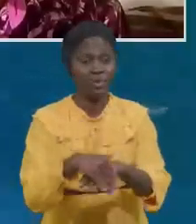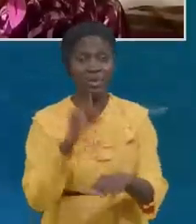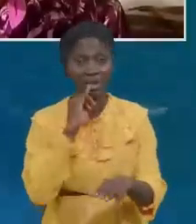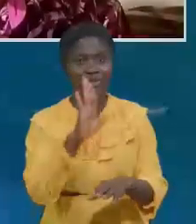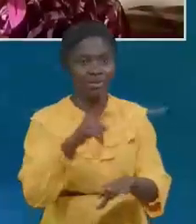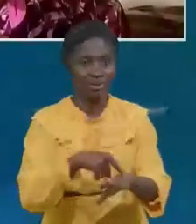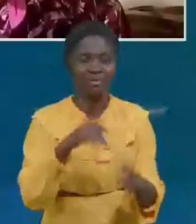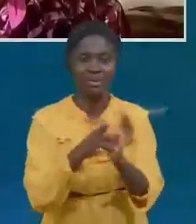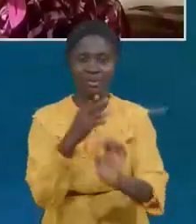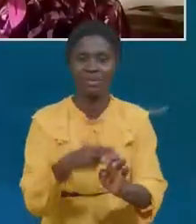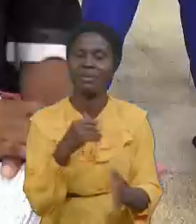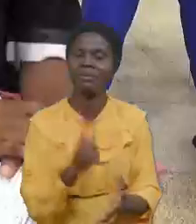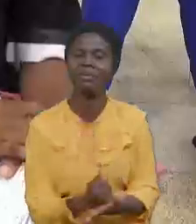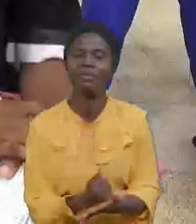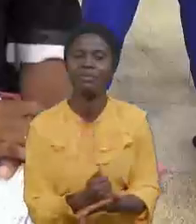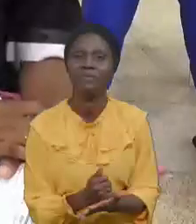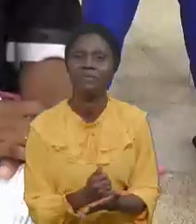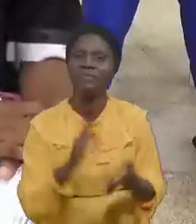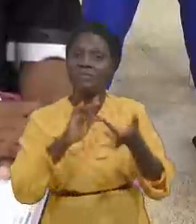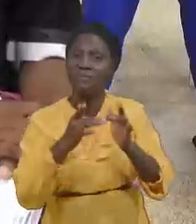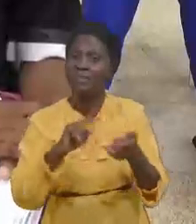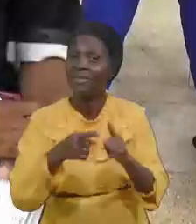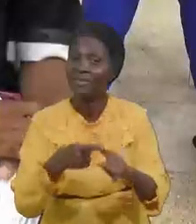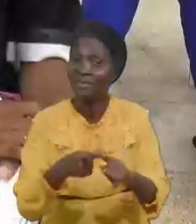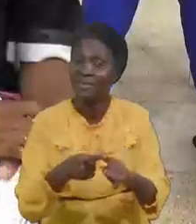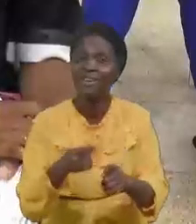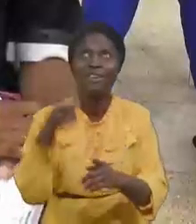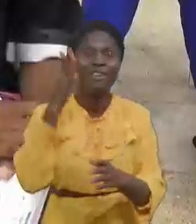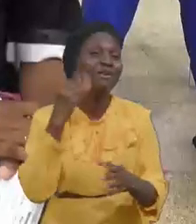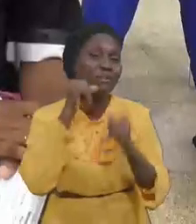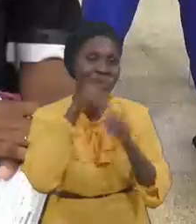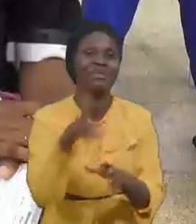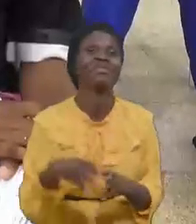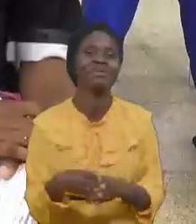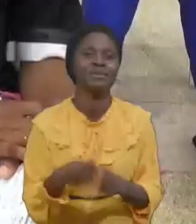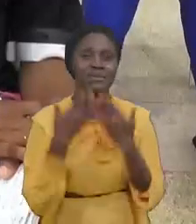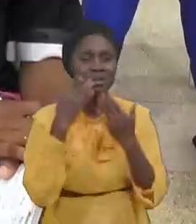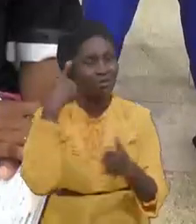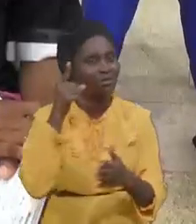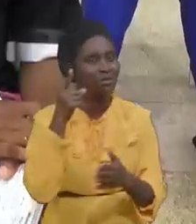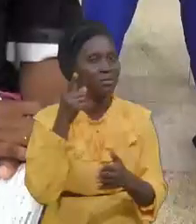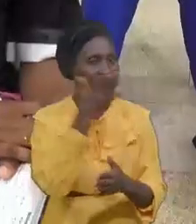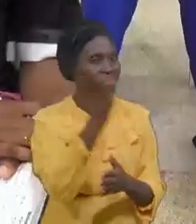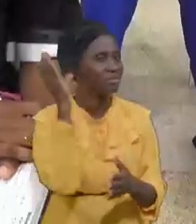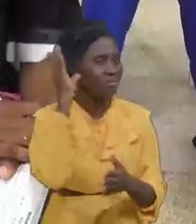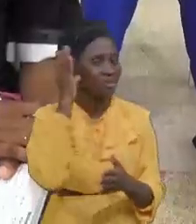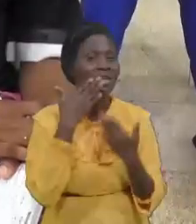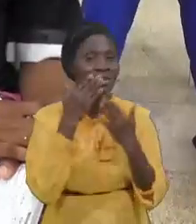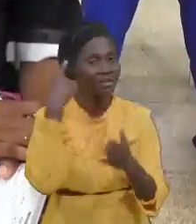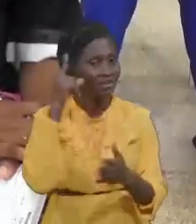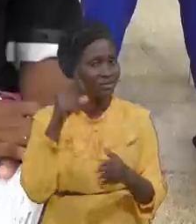night. Online friend, God bless you. Thank you for staying there. Thank you for abiding